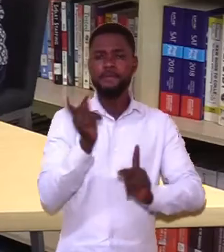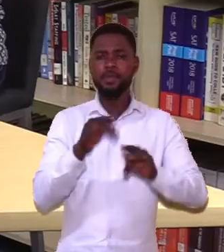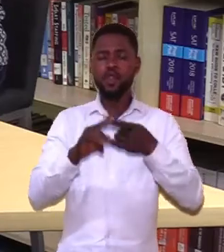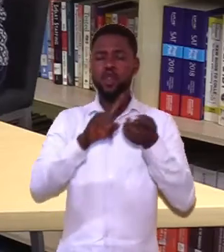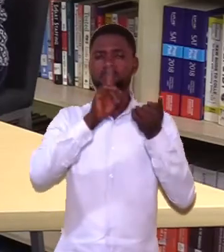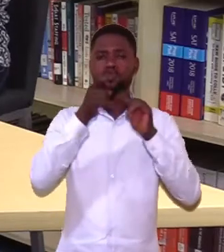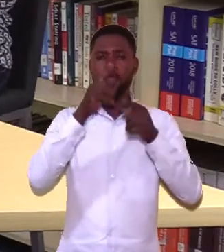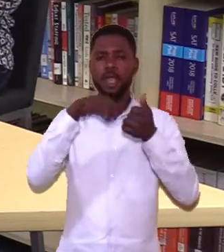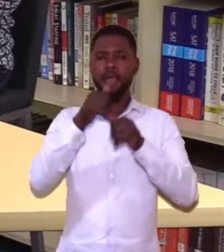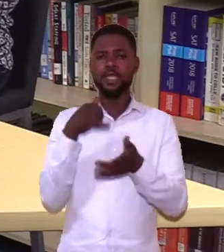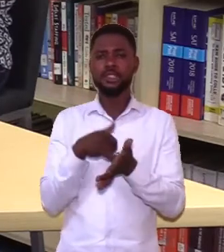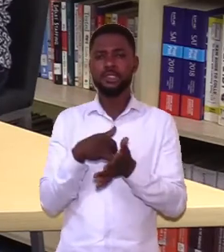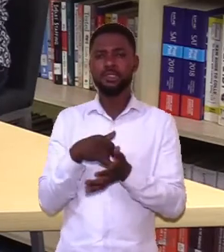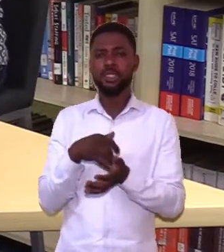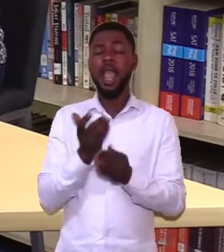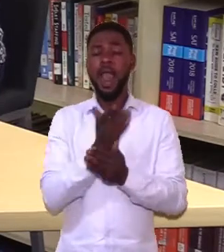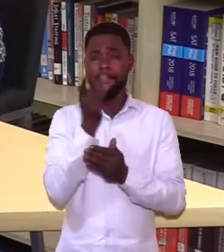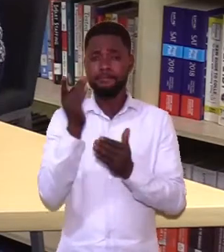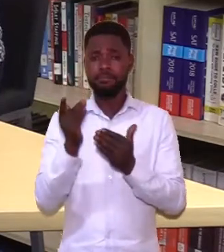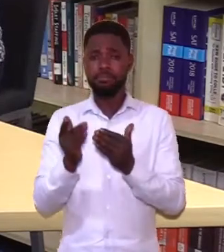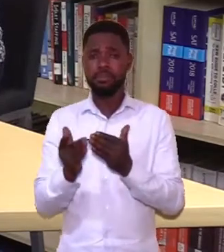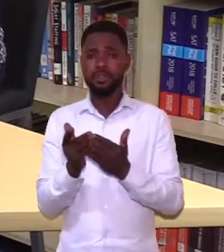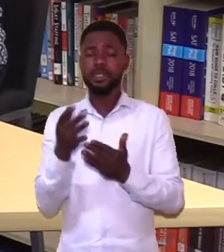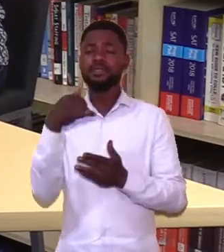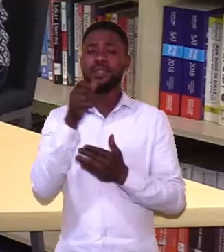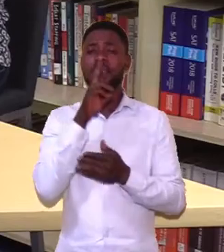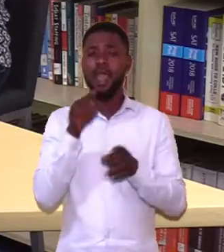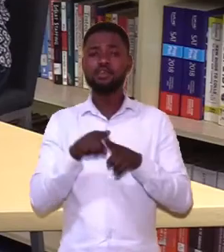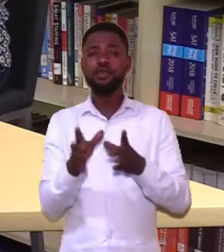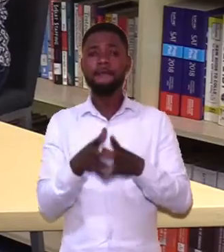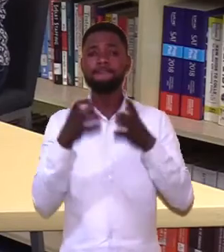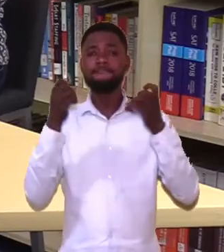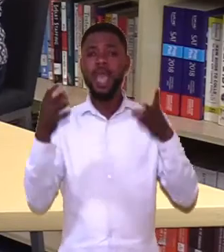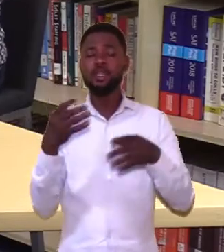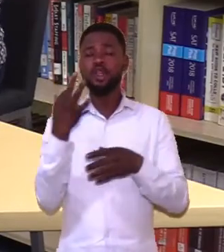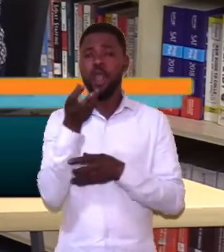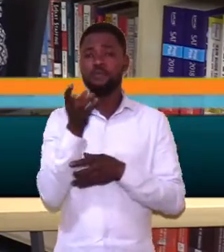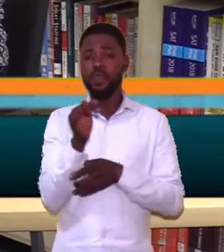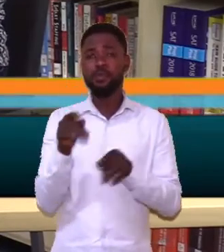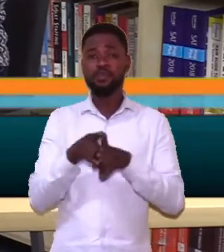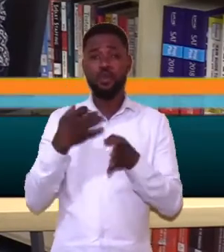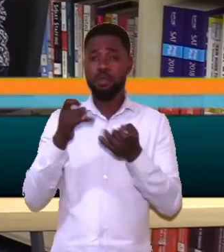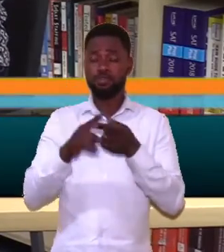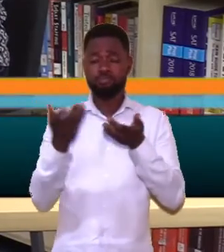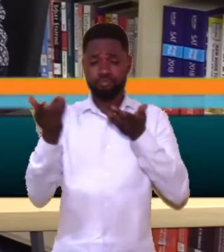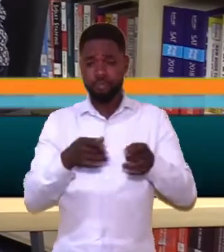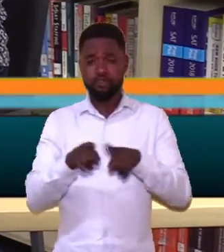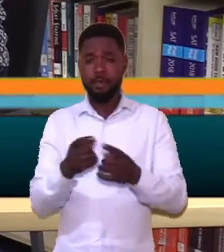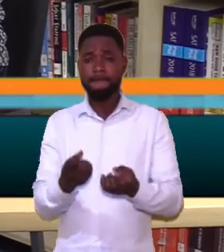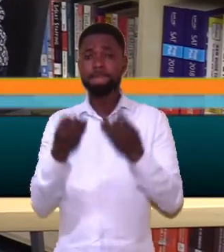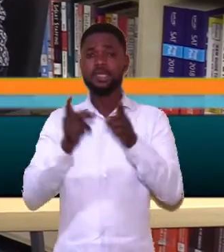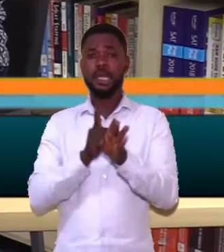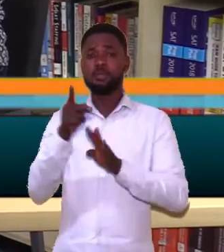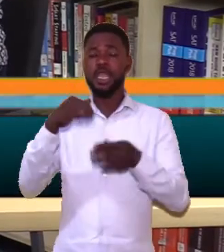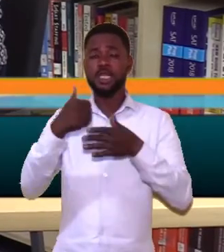these people to talk about it. Being a doctor, Absolutely. There are so many of them. And so we'll be bringing these